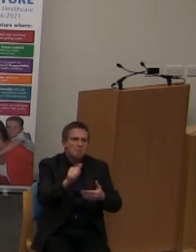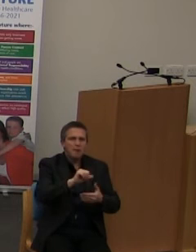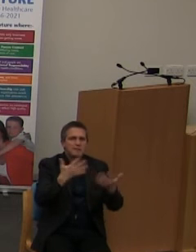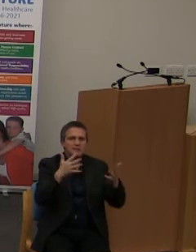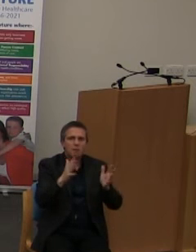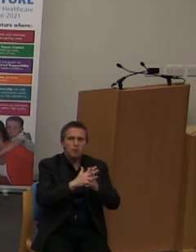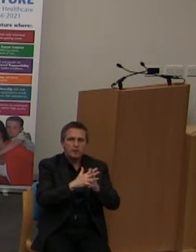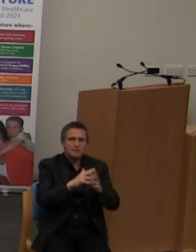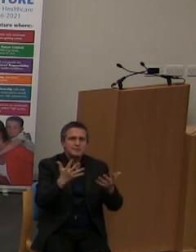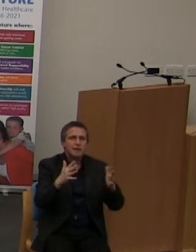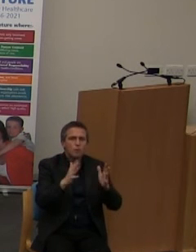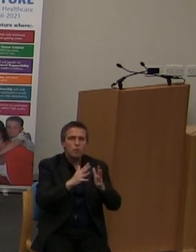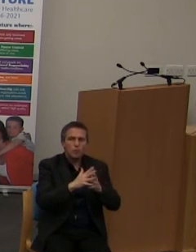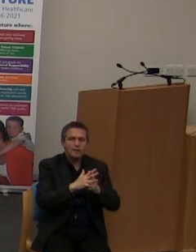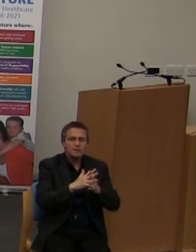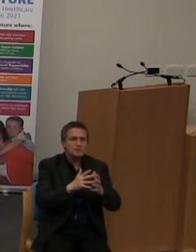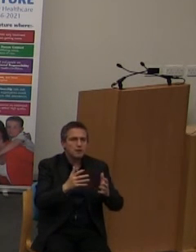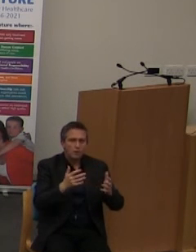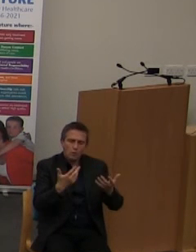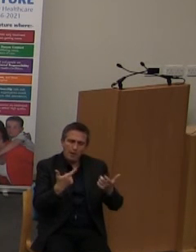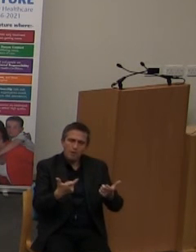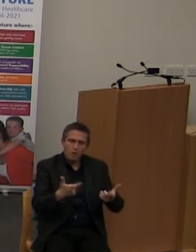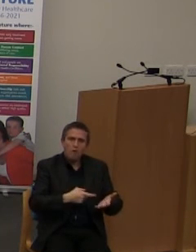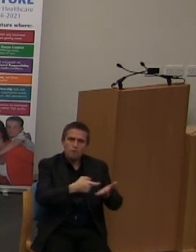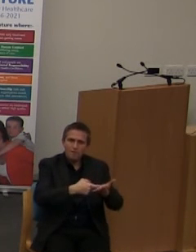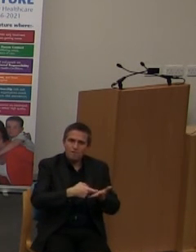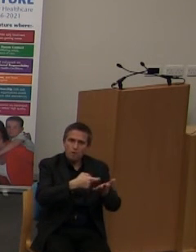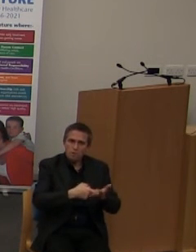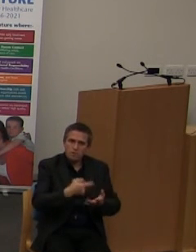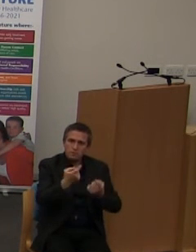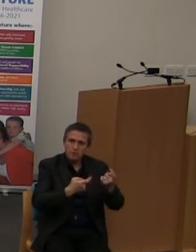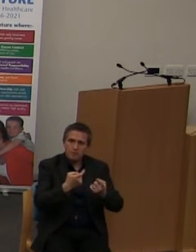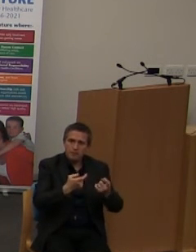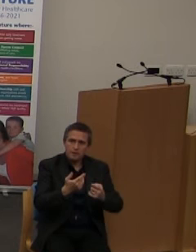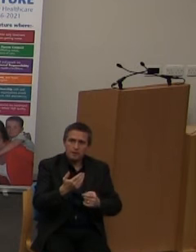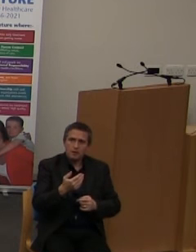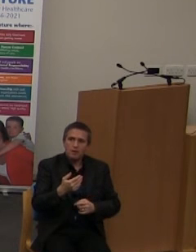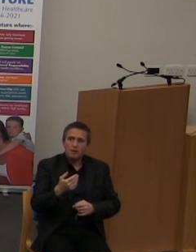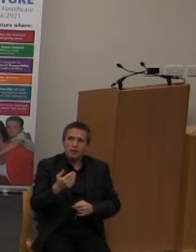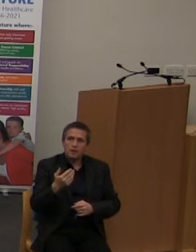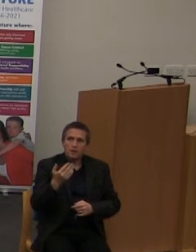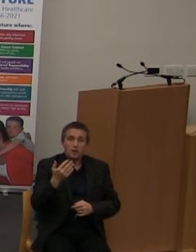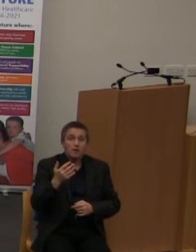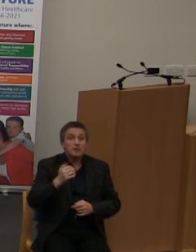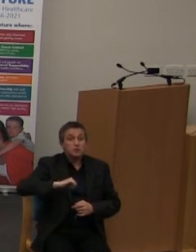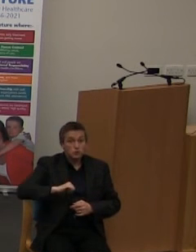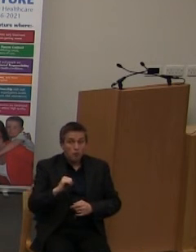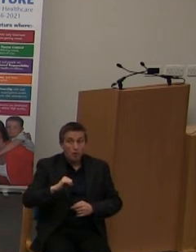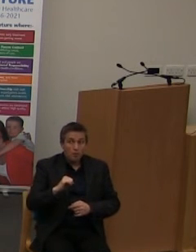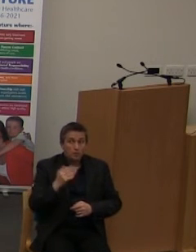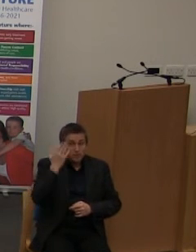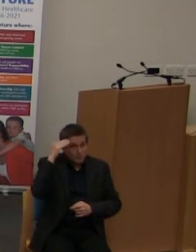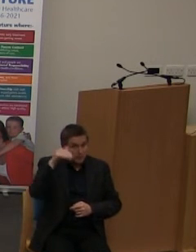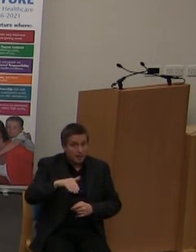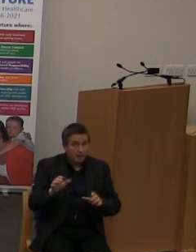time, when again we've got quite a lot of the fellows compared to our demand. There's a mental health team nationally who are in to